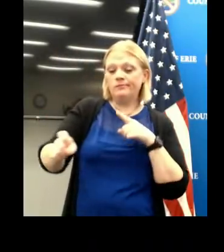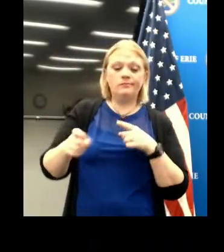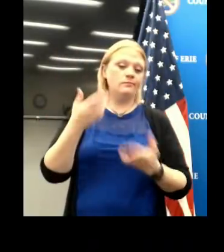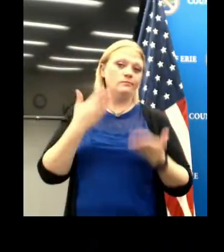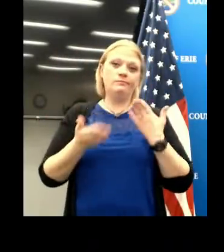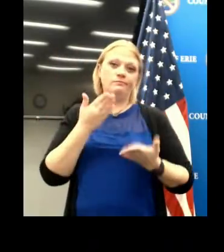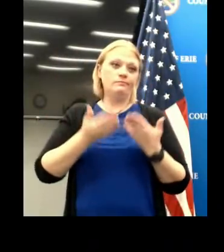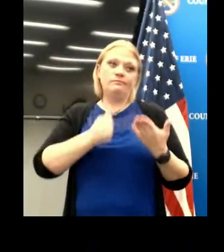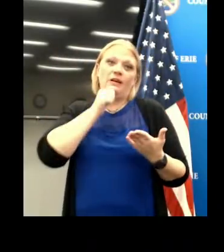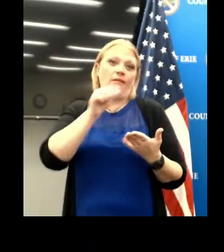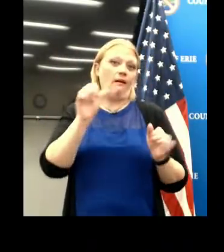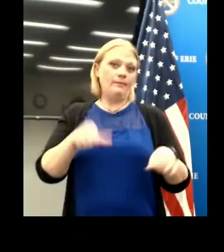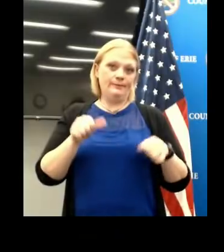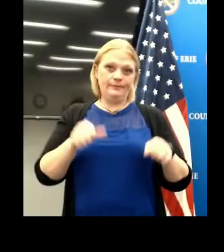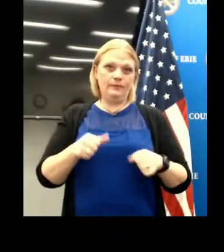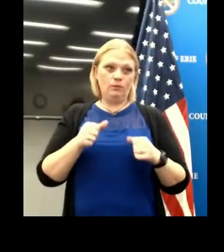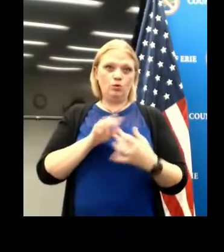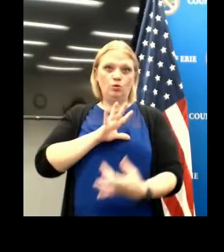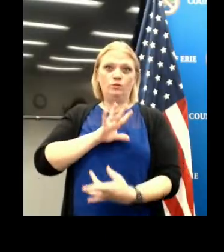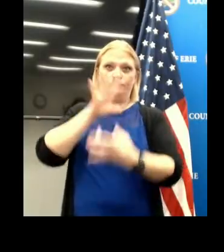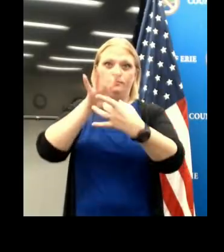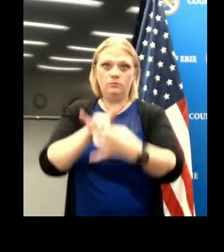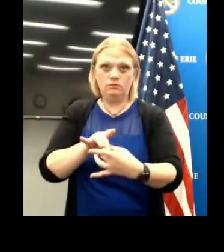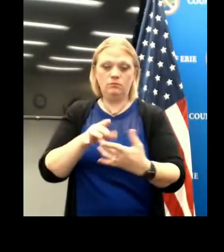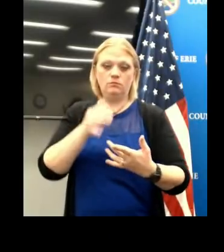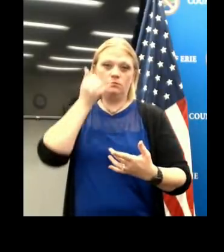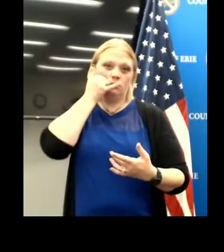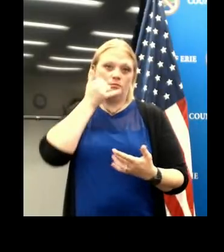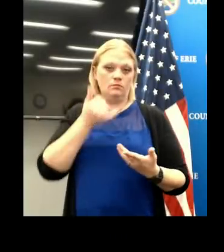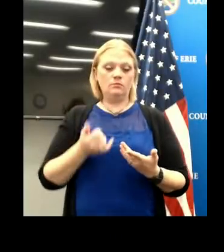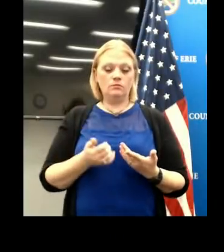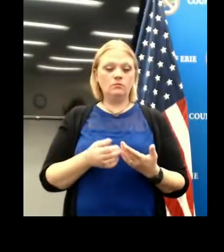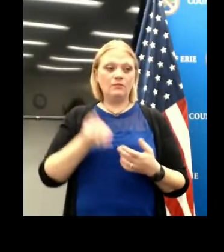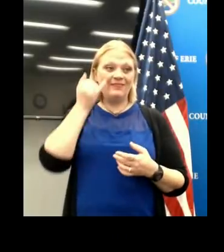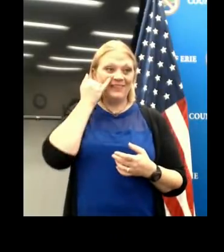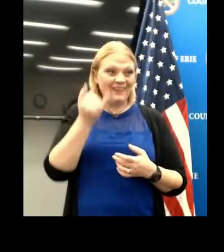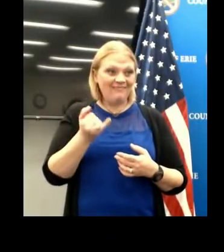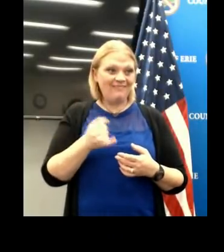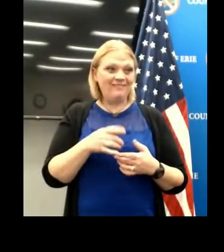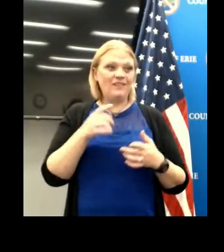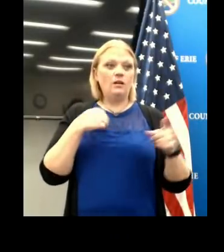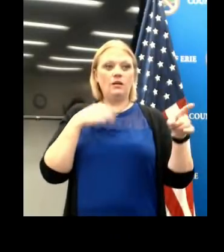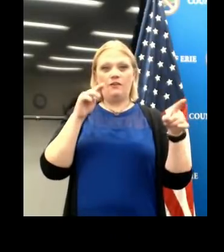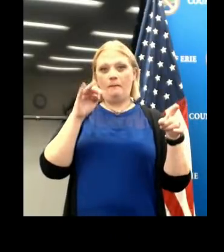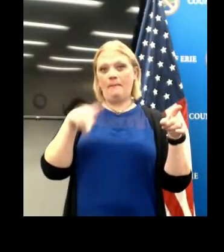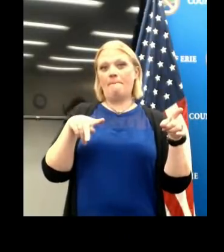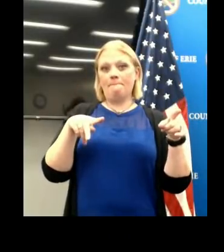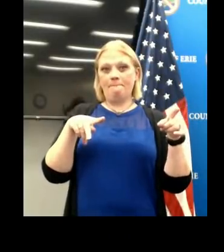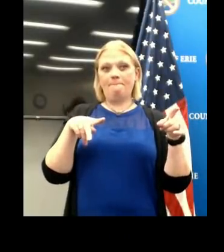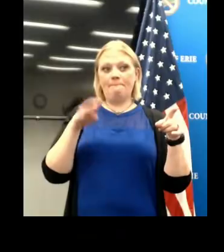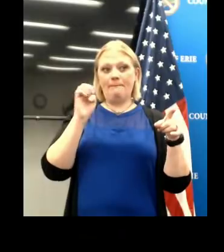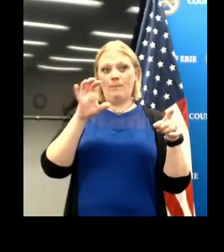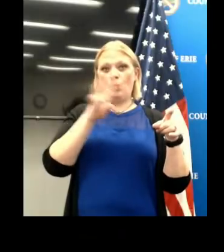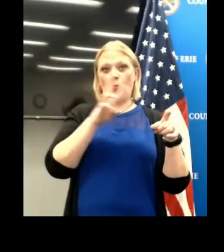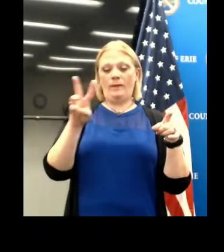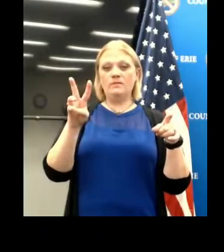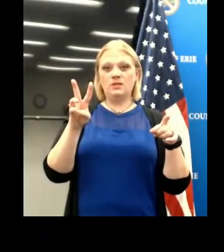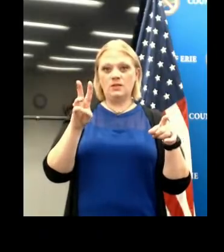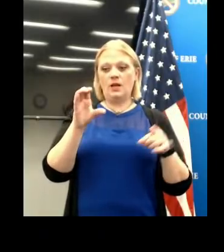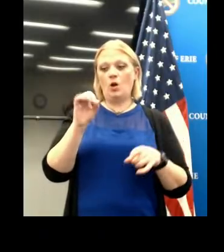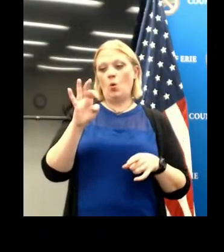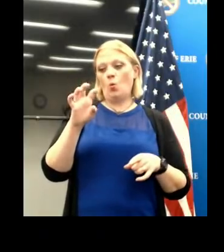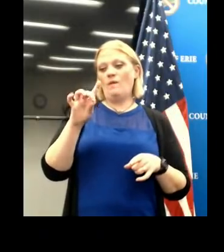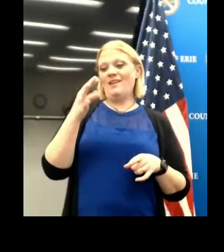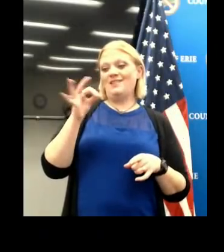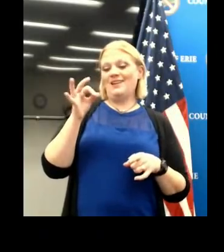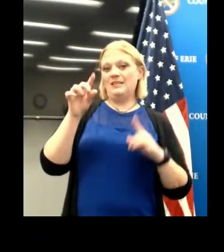get through. So if that is the case, we have a map on our Erie County website, our